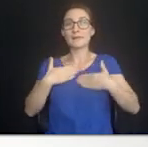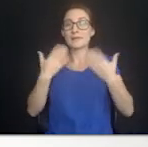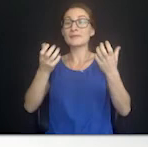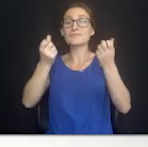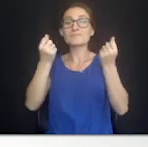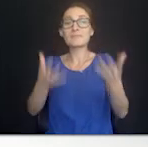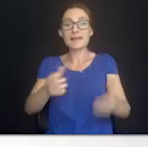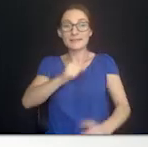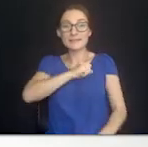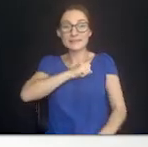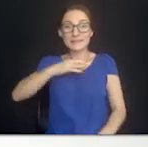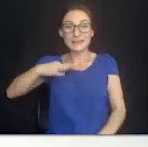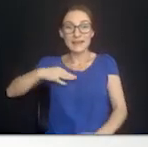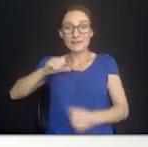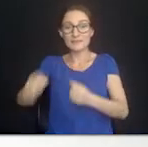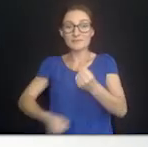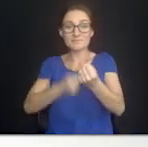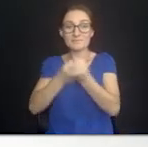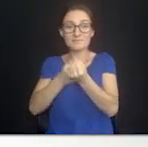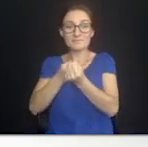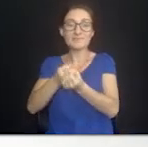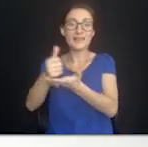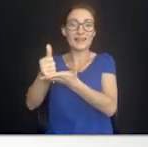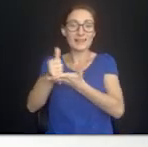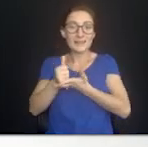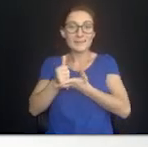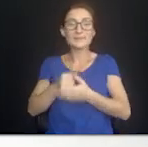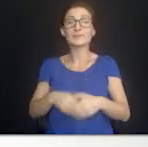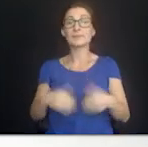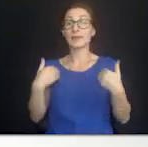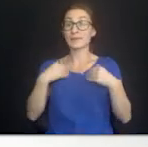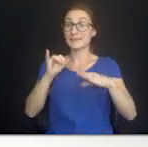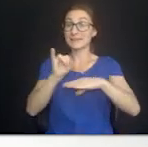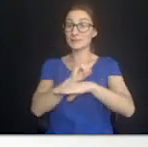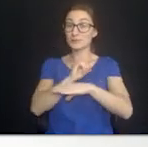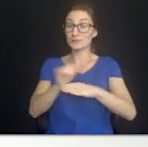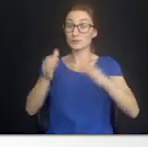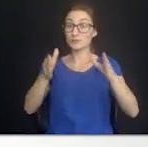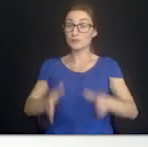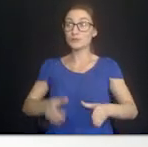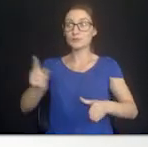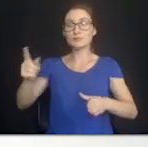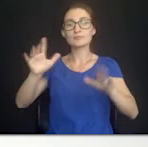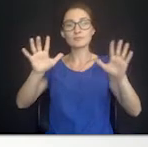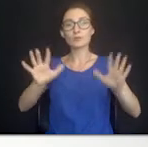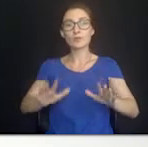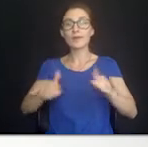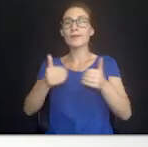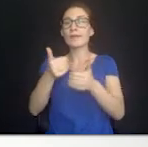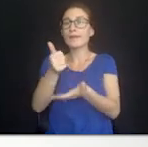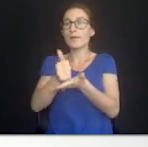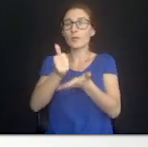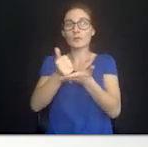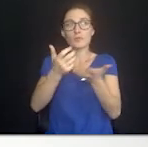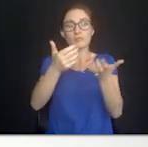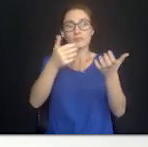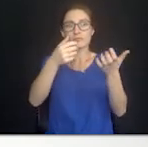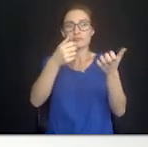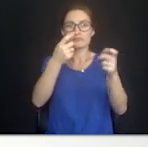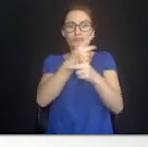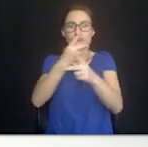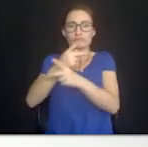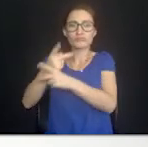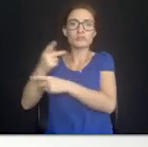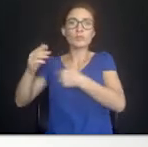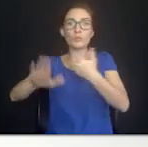of great staff that helped me at the agency. We had an intern that was really great with helping sort the data that we